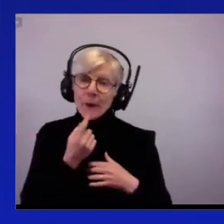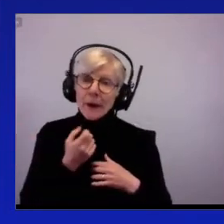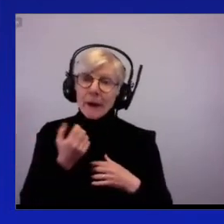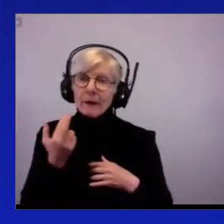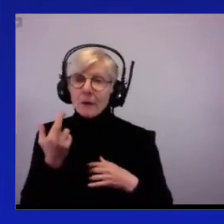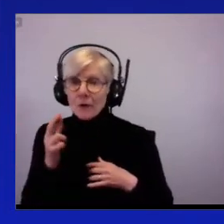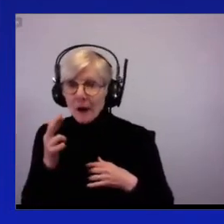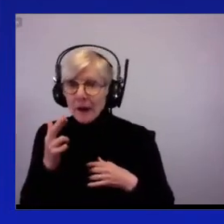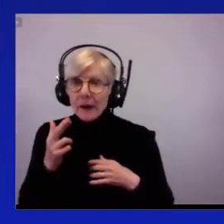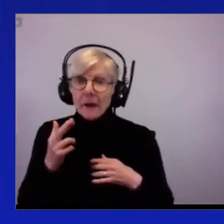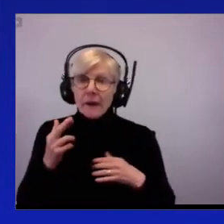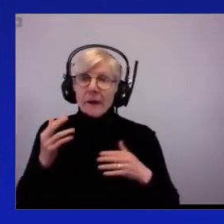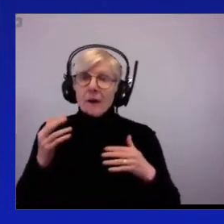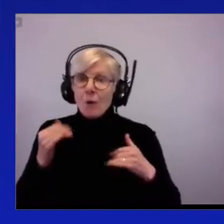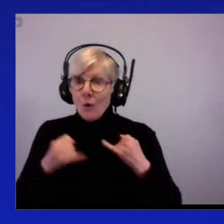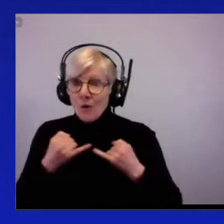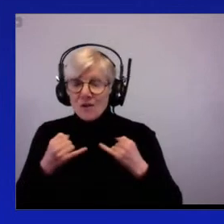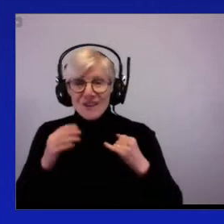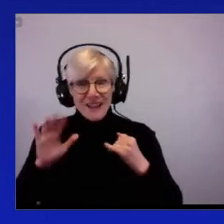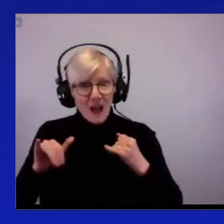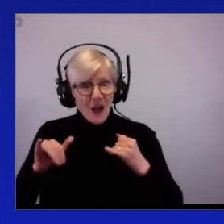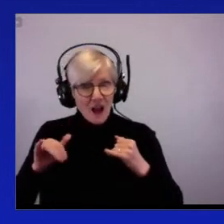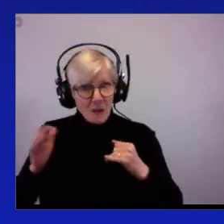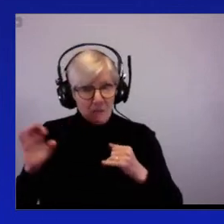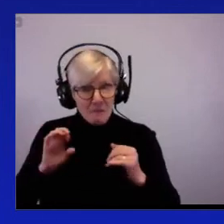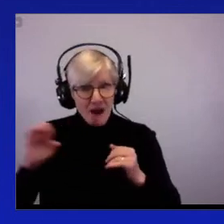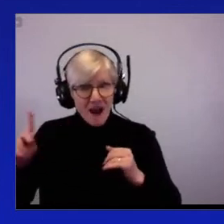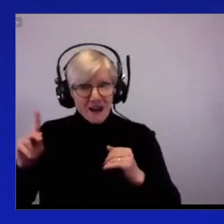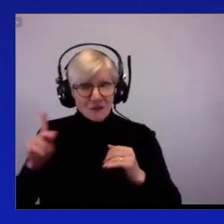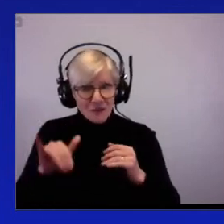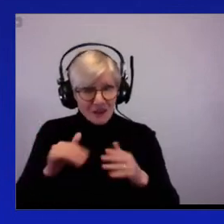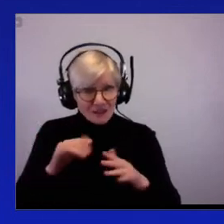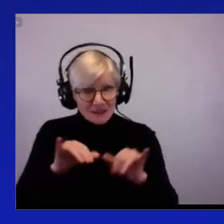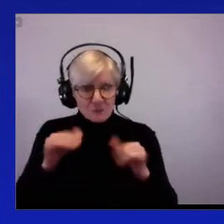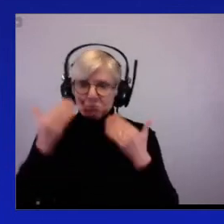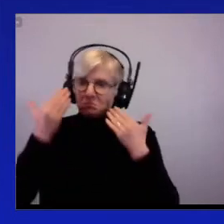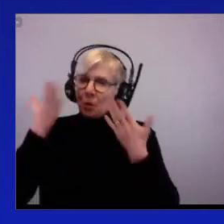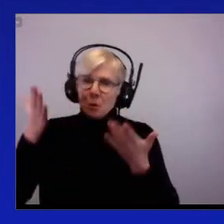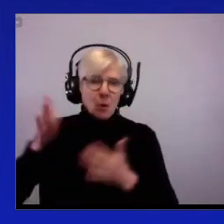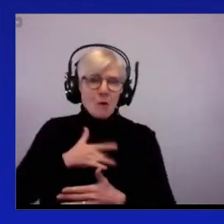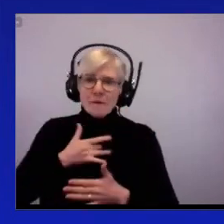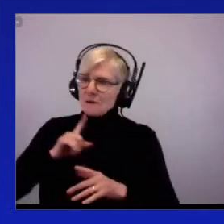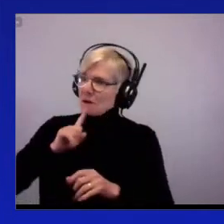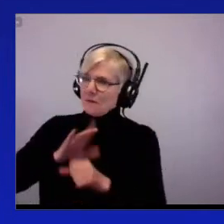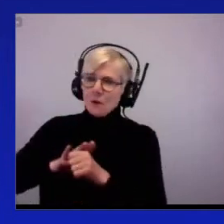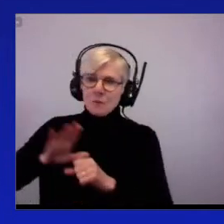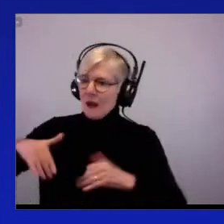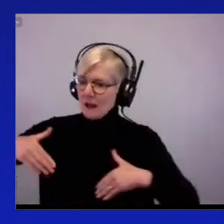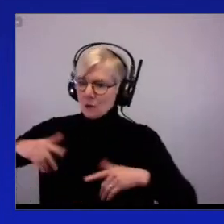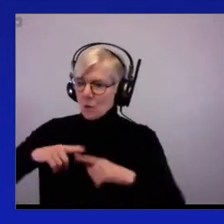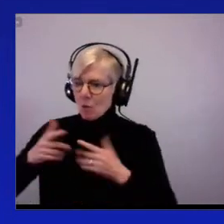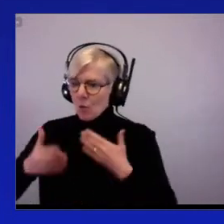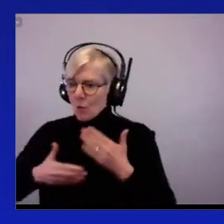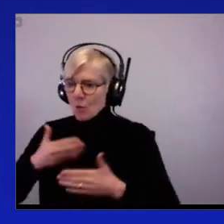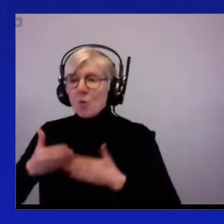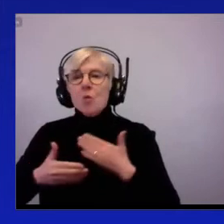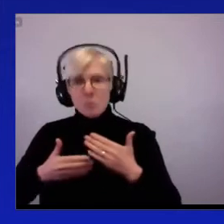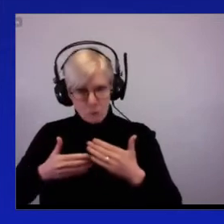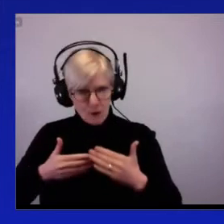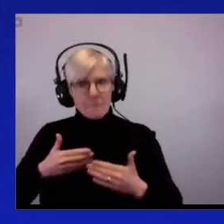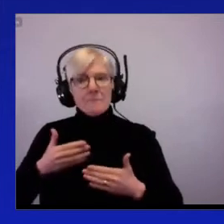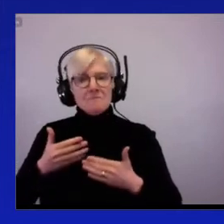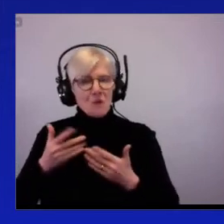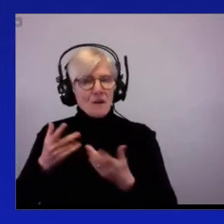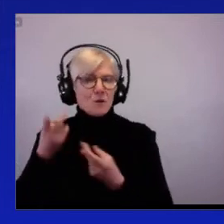that were in place before the lockdowns. So I think we need to to get more clarity from the provincial level on that.